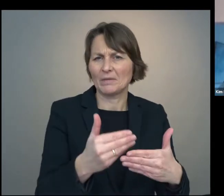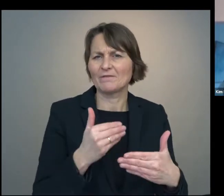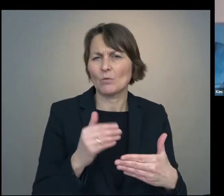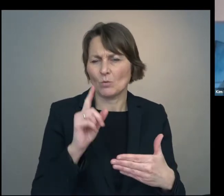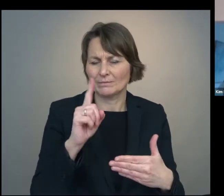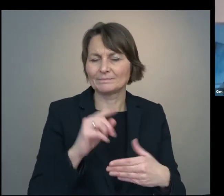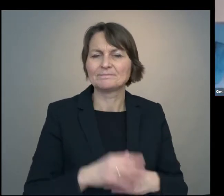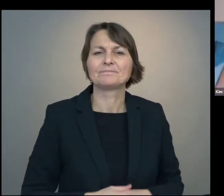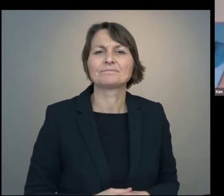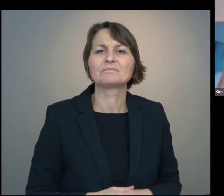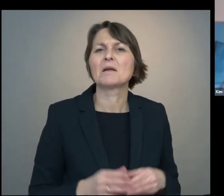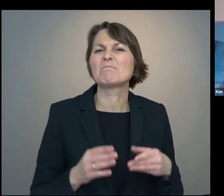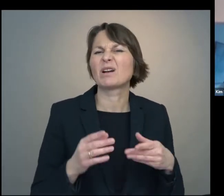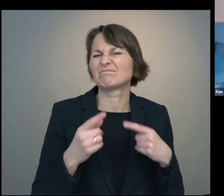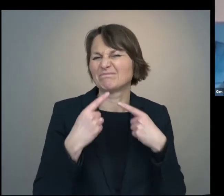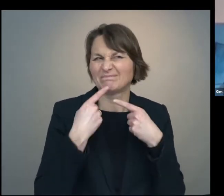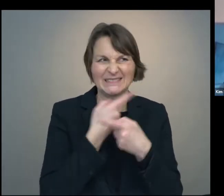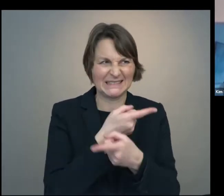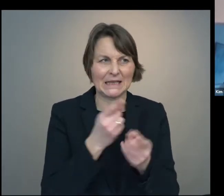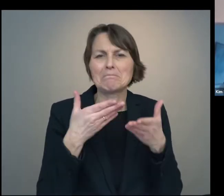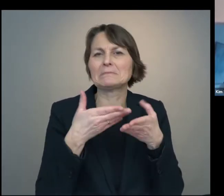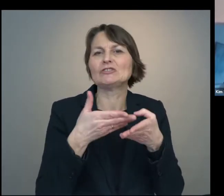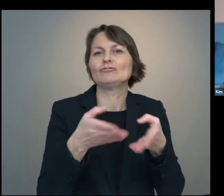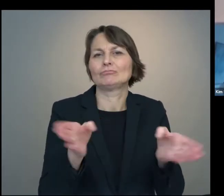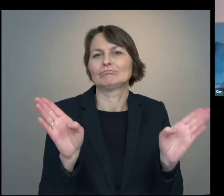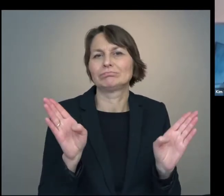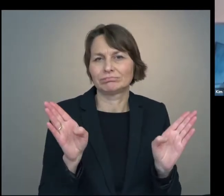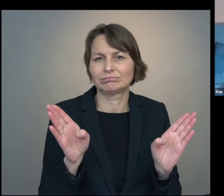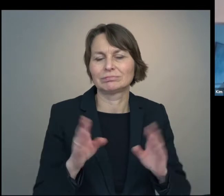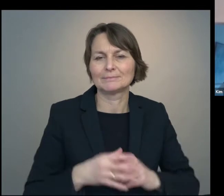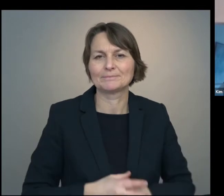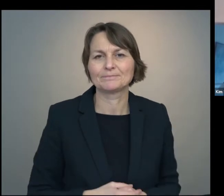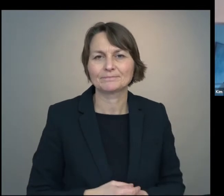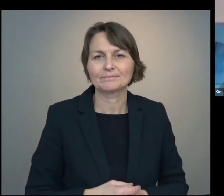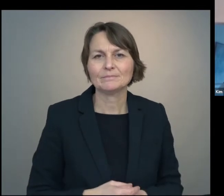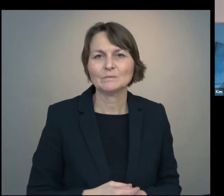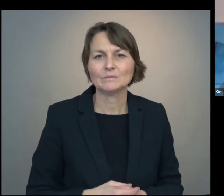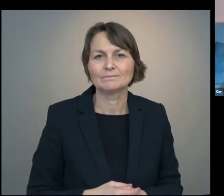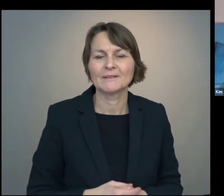before diving into that, and that's on a general level.